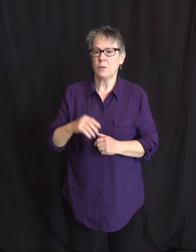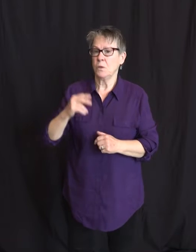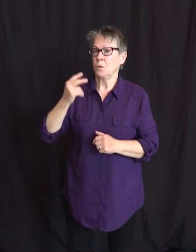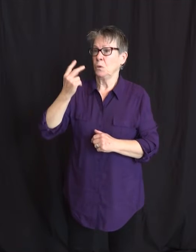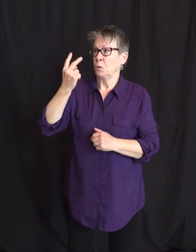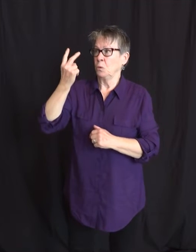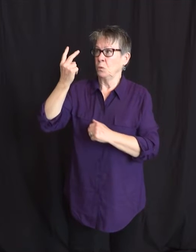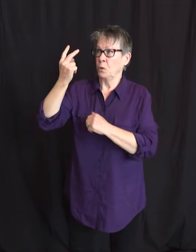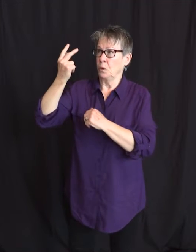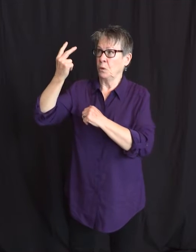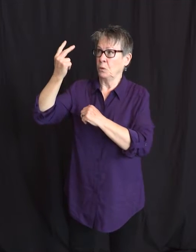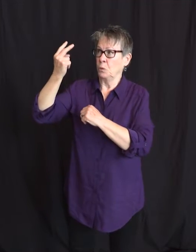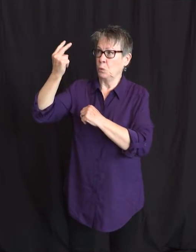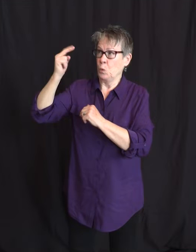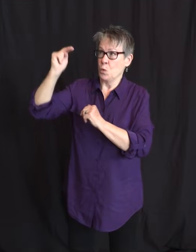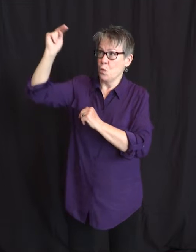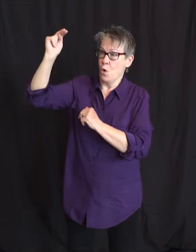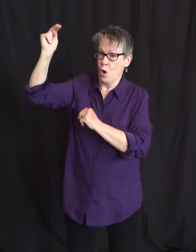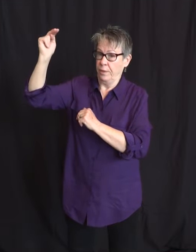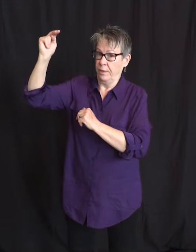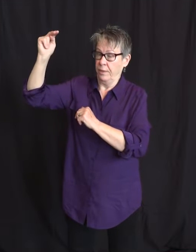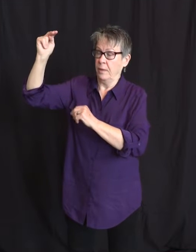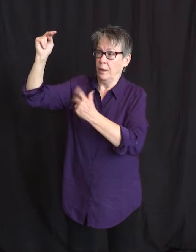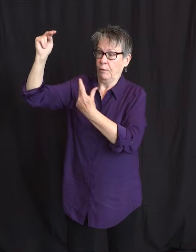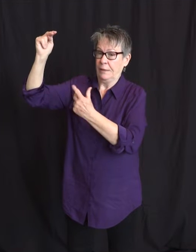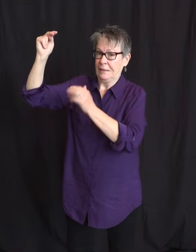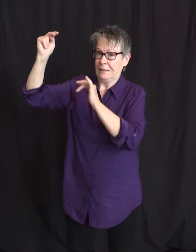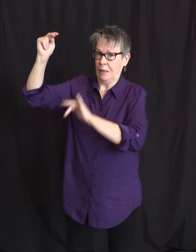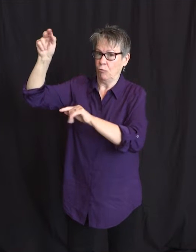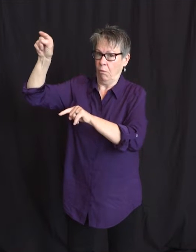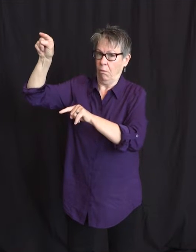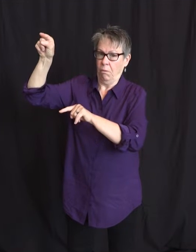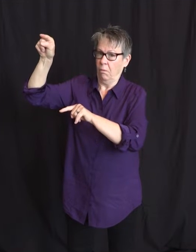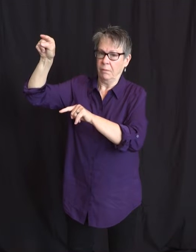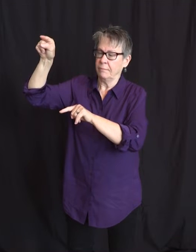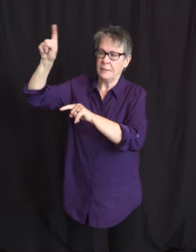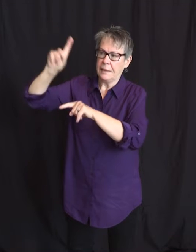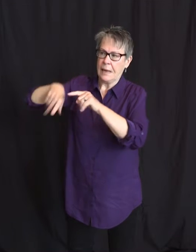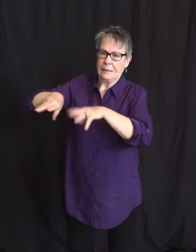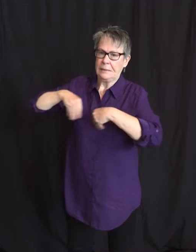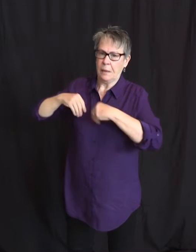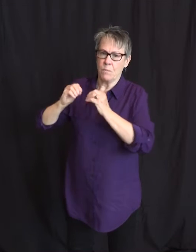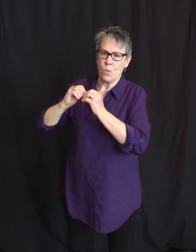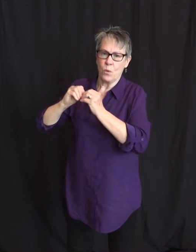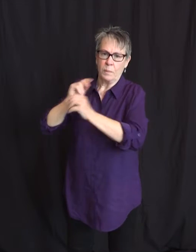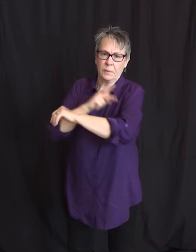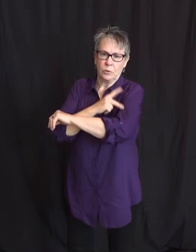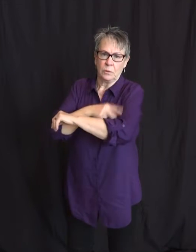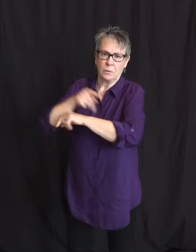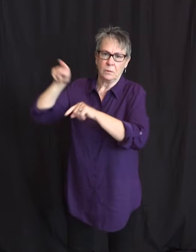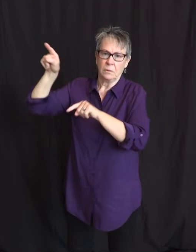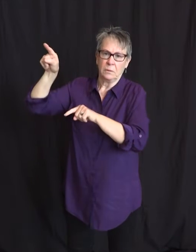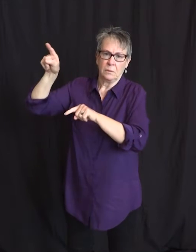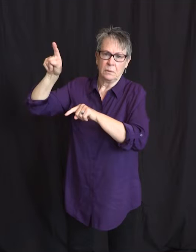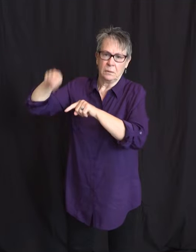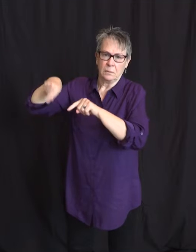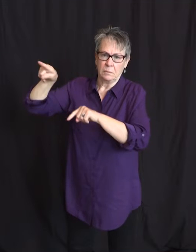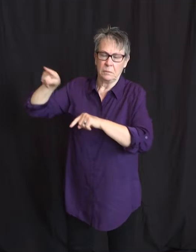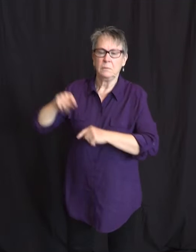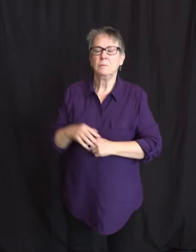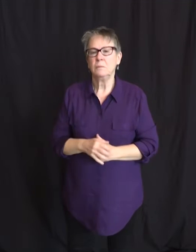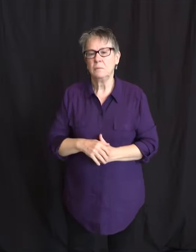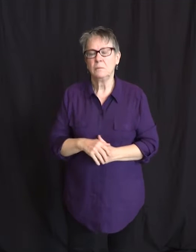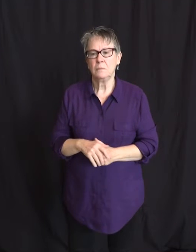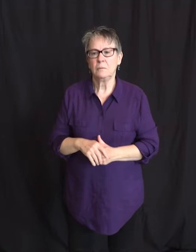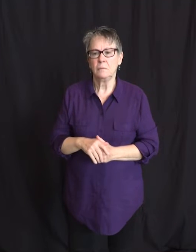new cases from 10 p.m. Last evening. I just want to remind you that means it's not comparable to what we've